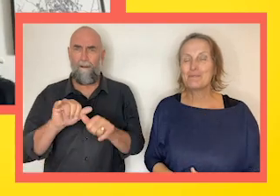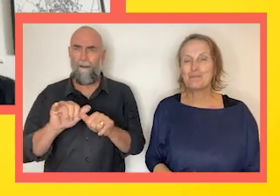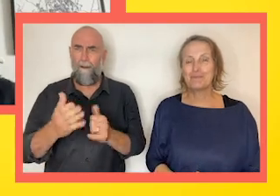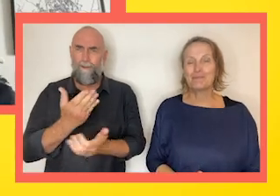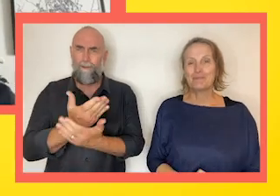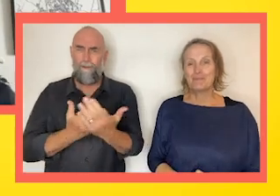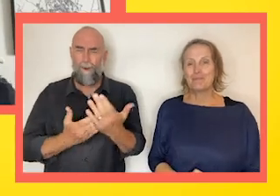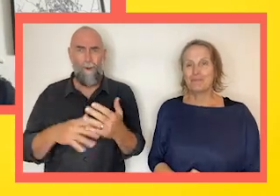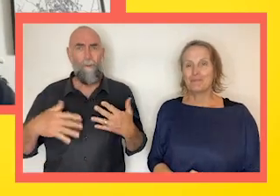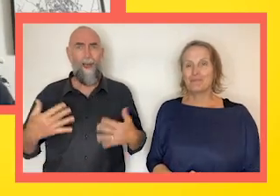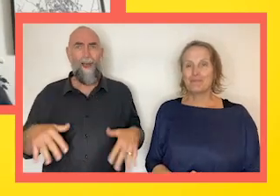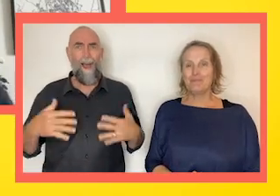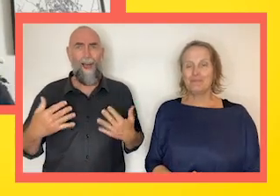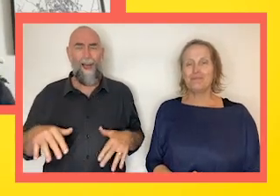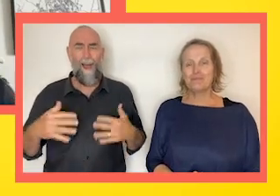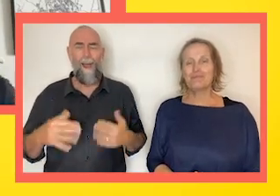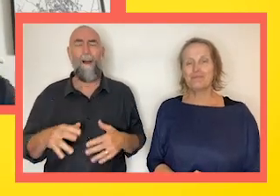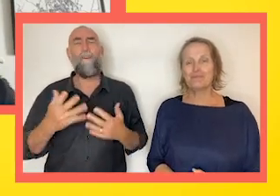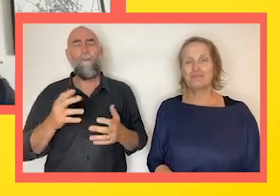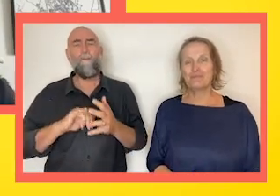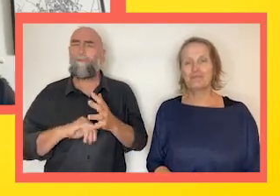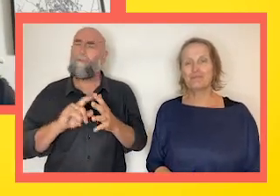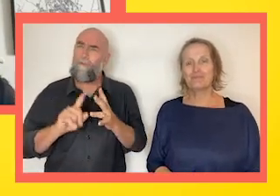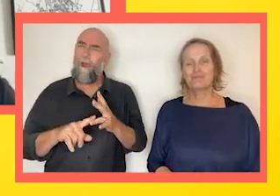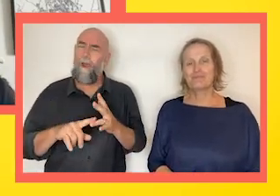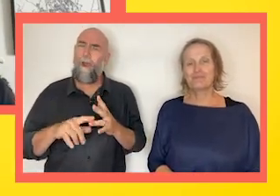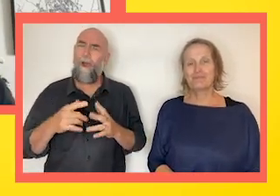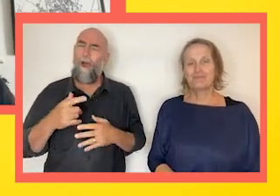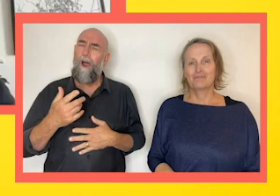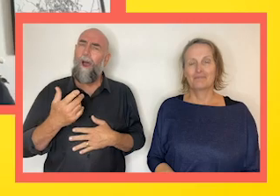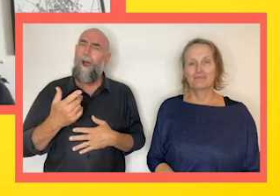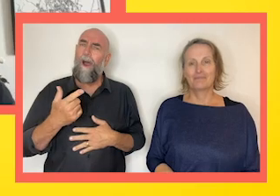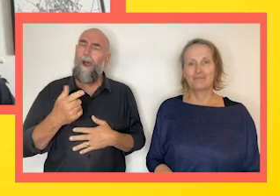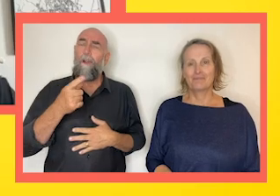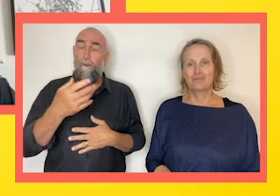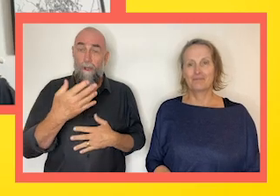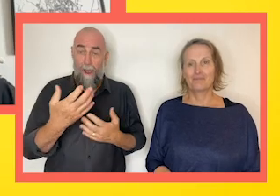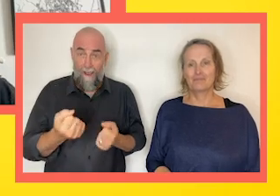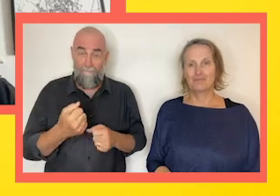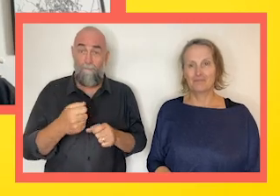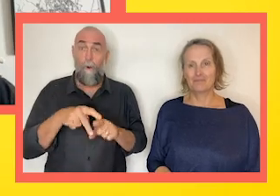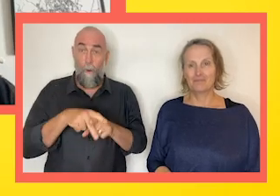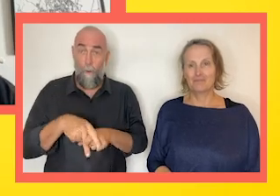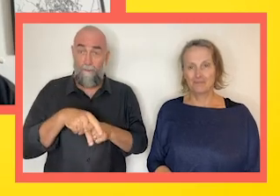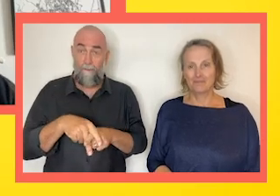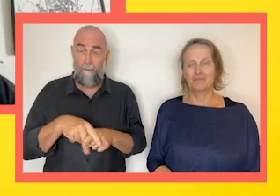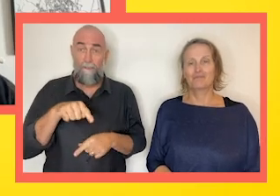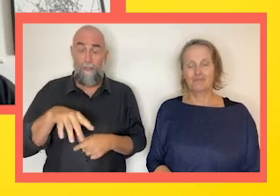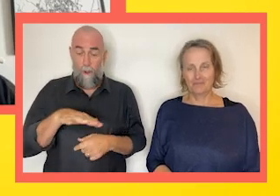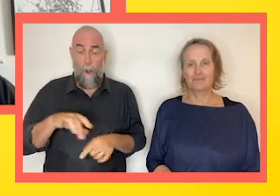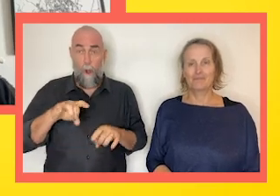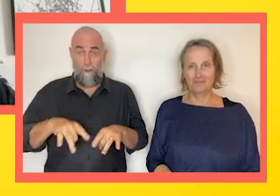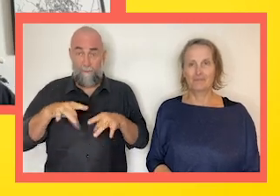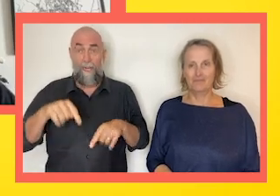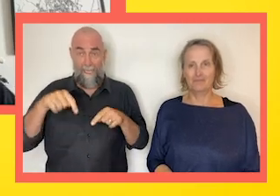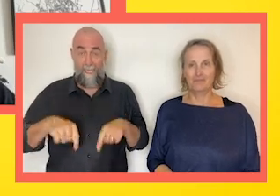Like that's really incredible. Now I know. So you had you got the horse from locally here